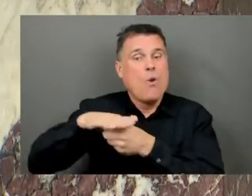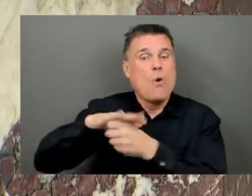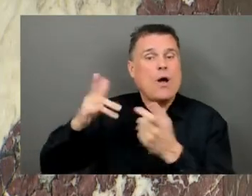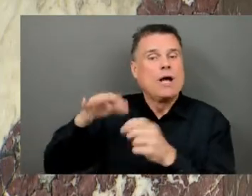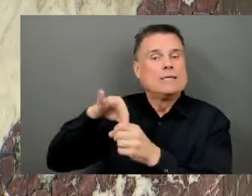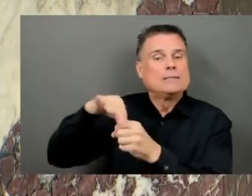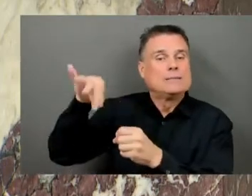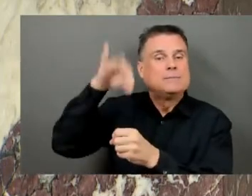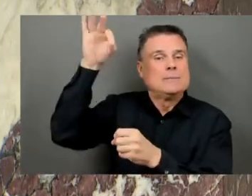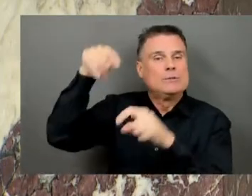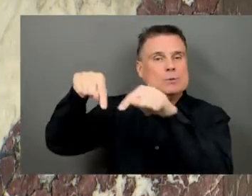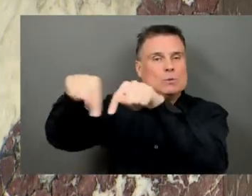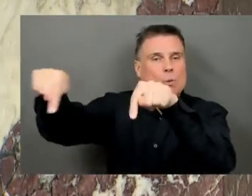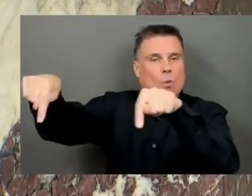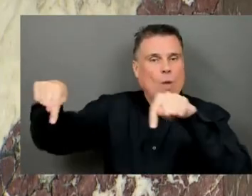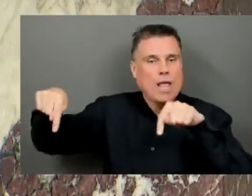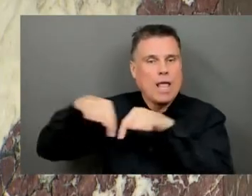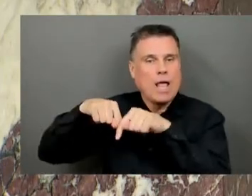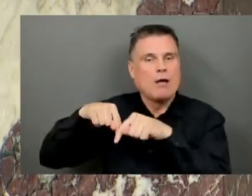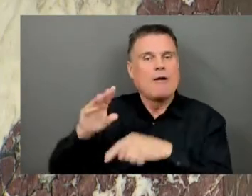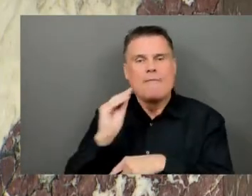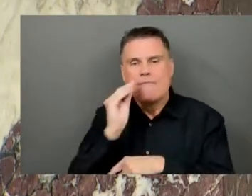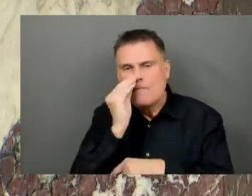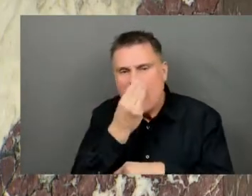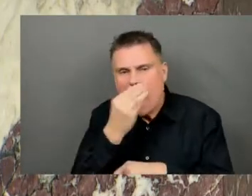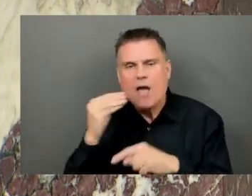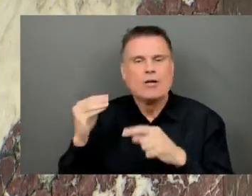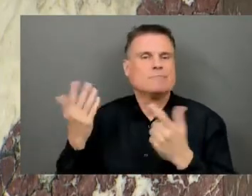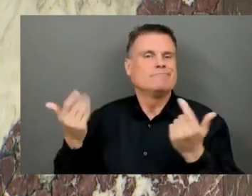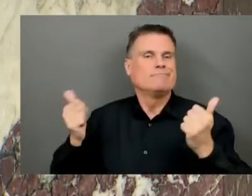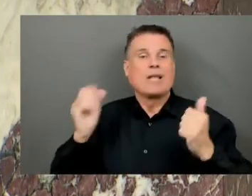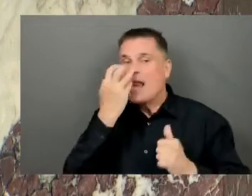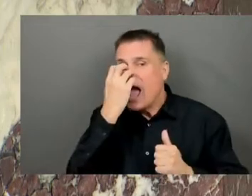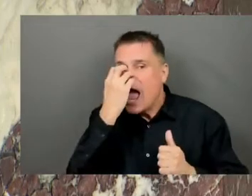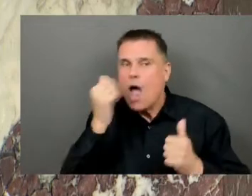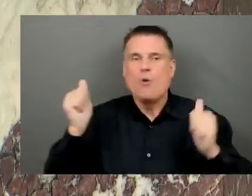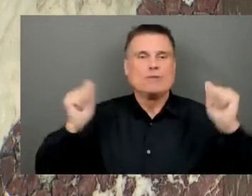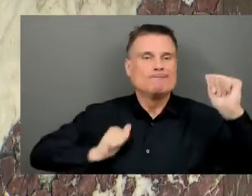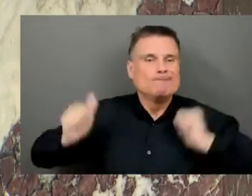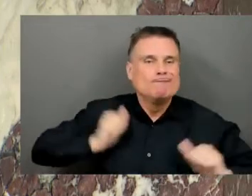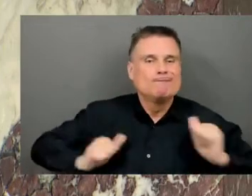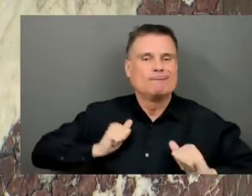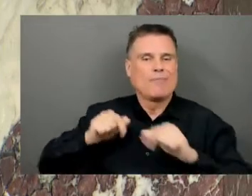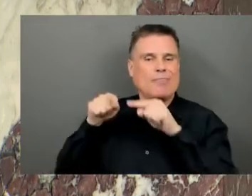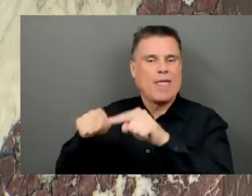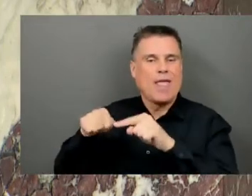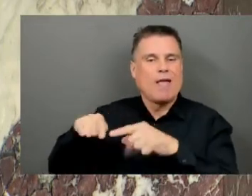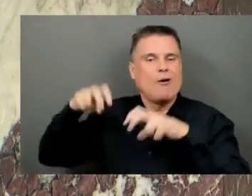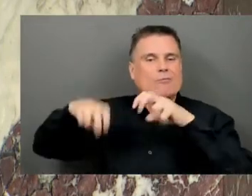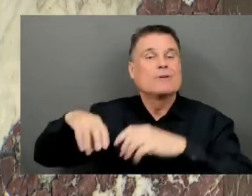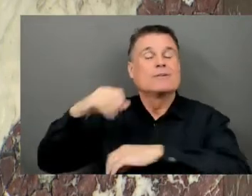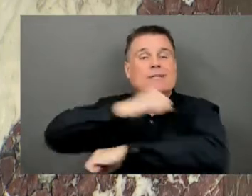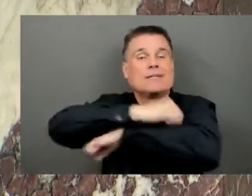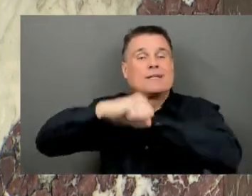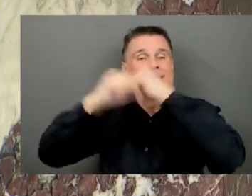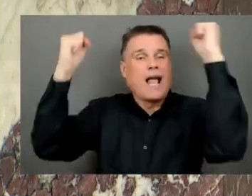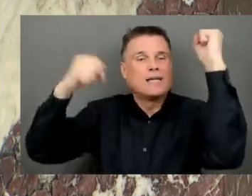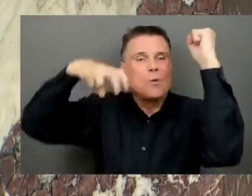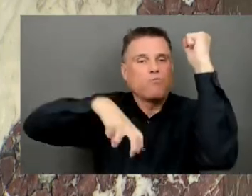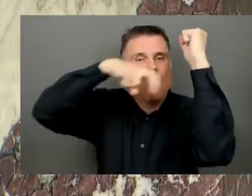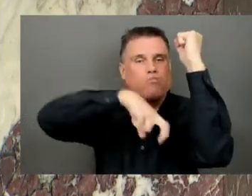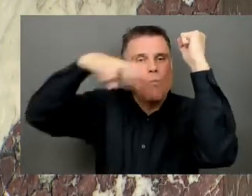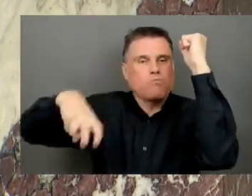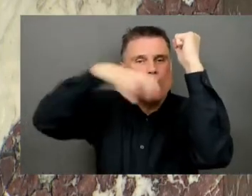Clown and activities through the square like Bounce-A-Rama castles, cotton candy and snow cones, Gateway Foursquare Church